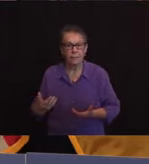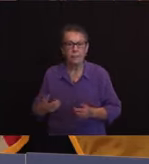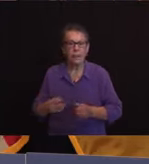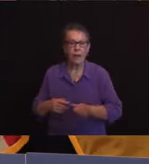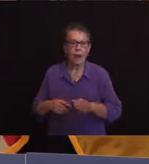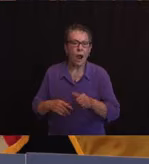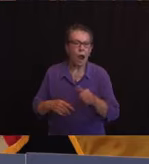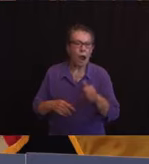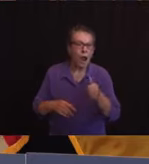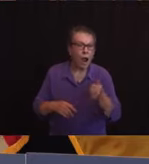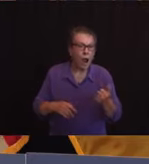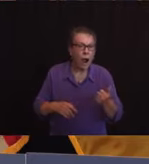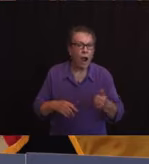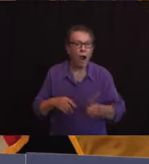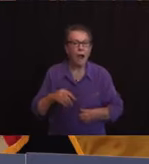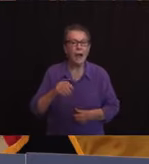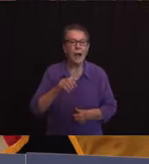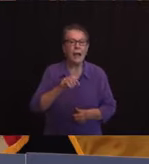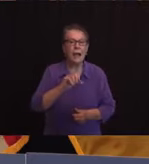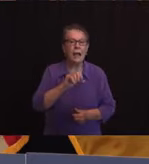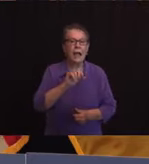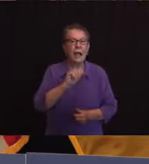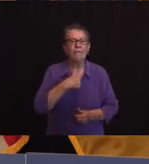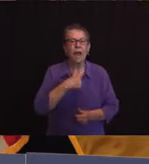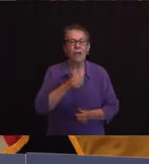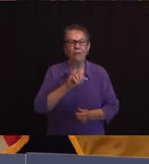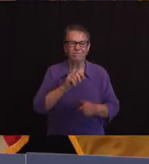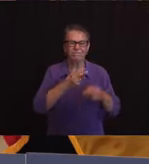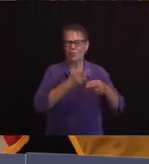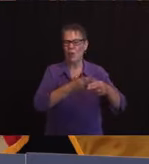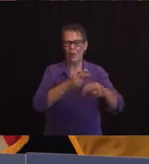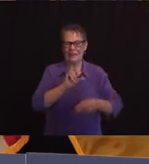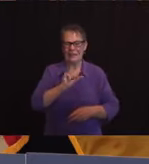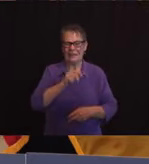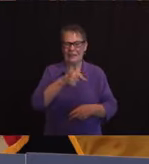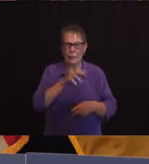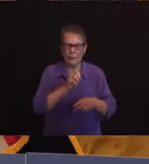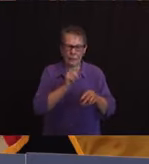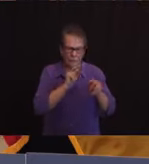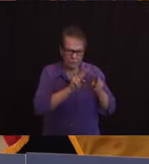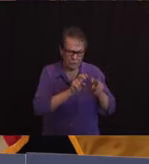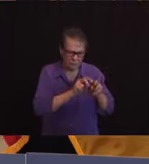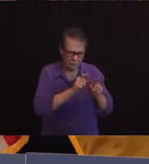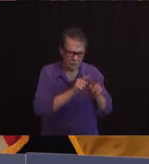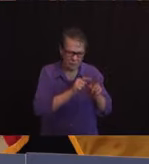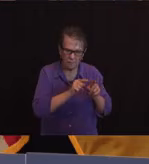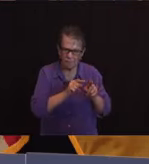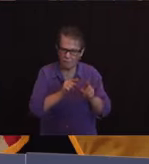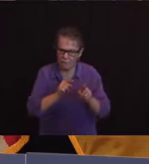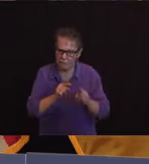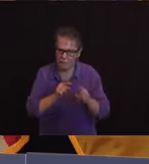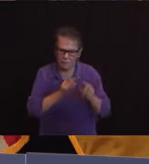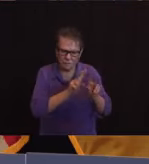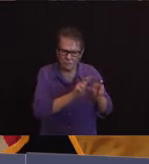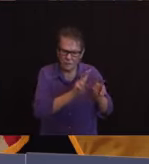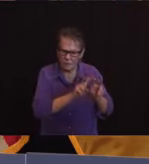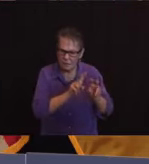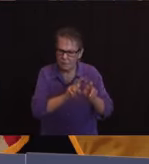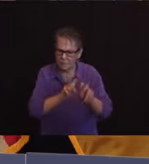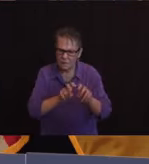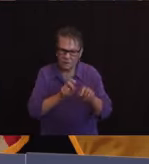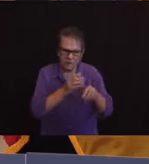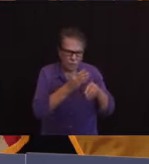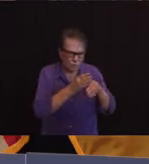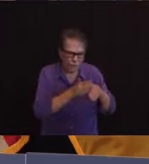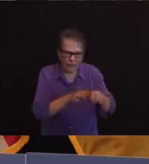down and they look at all the nucleotides that go into it, the hundreds, thousands of them, and come out with exactly what's going into that